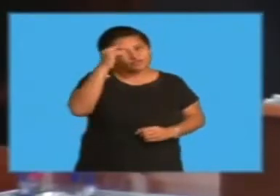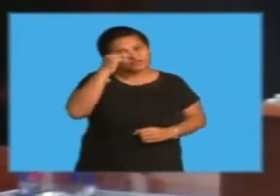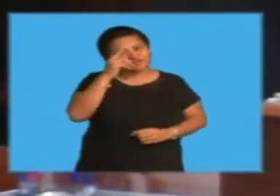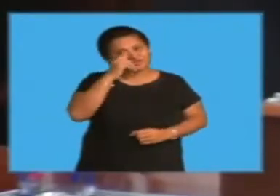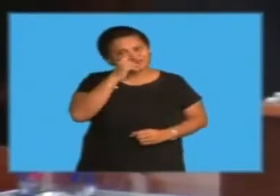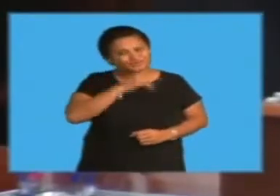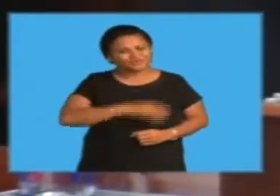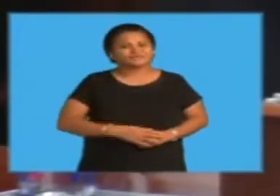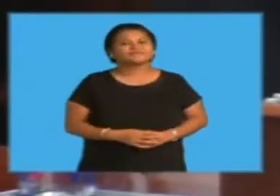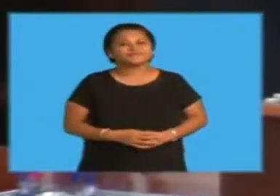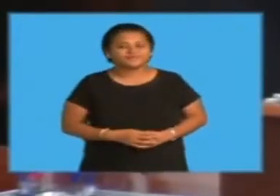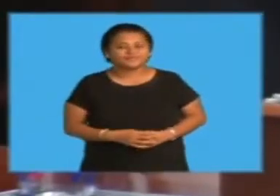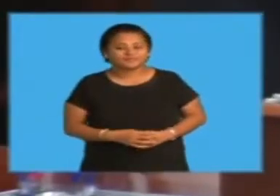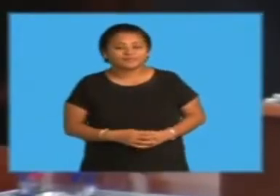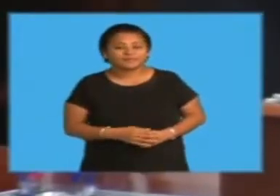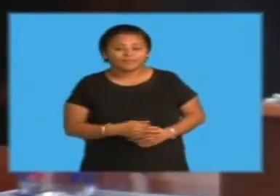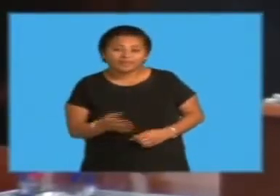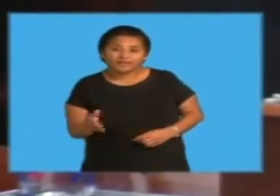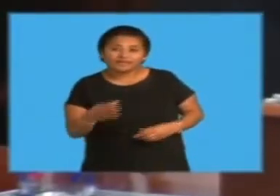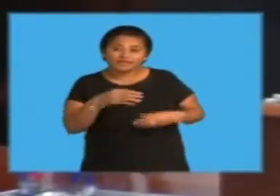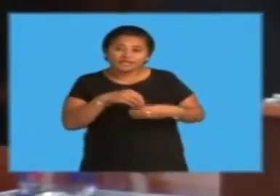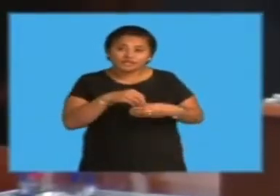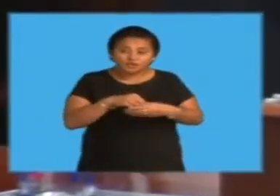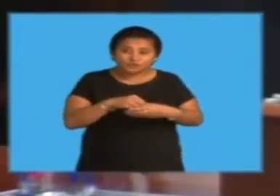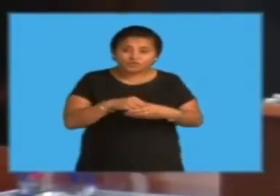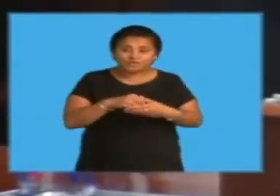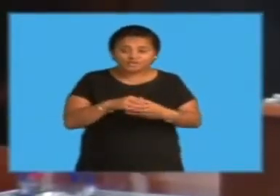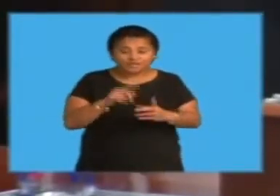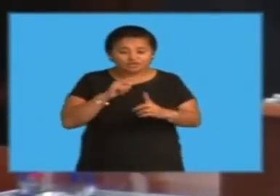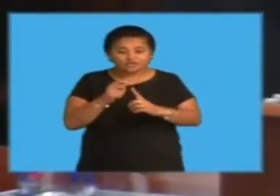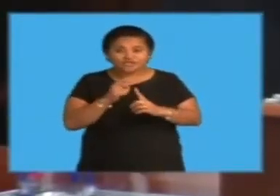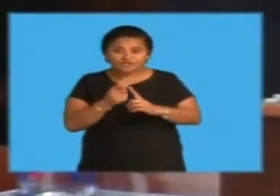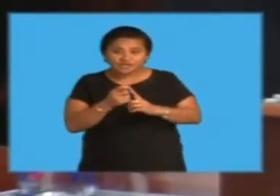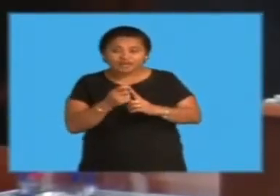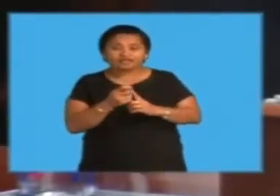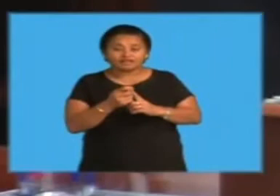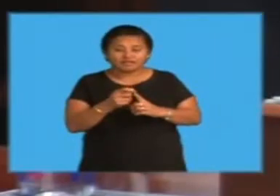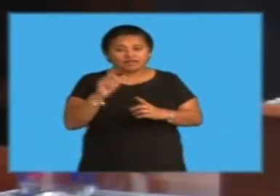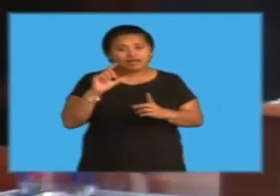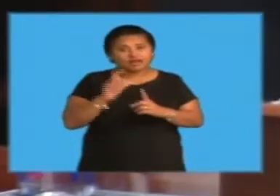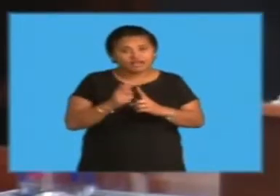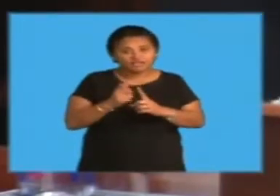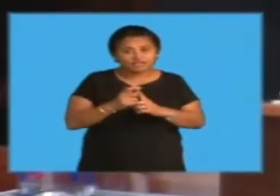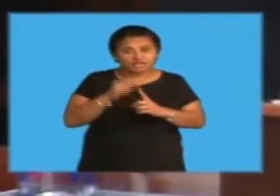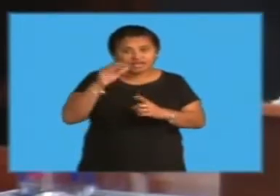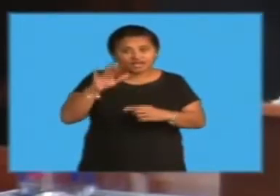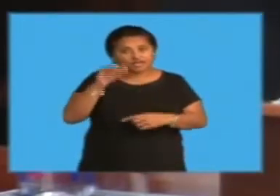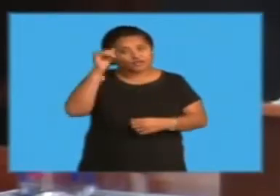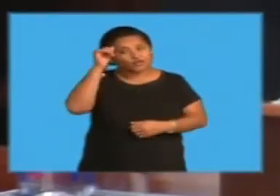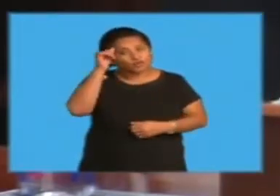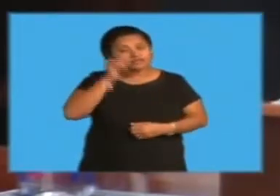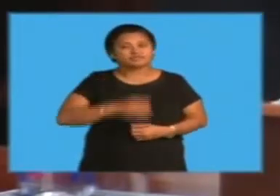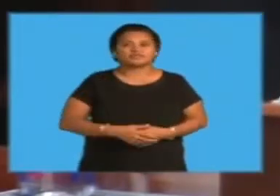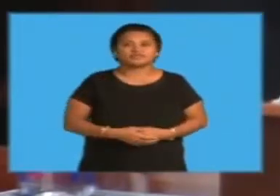agenda includes legislation governing traditional knowledge and culture, patents, industrial designs, and